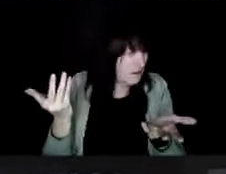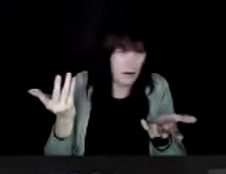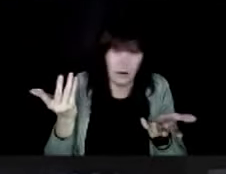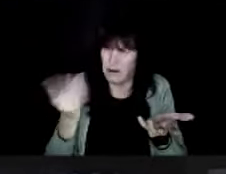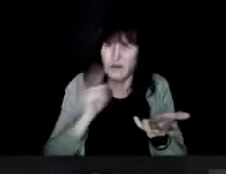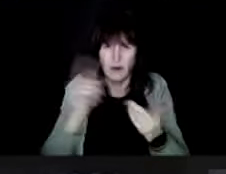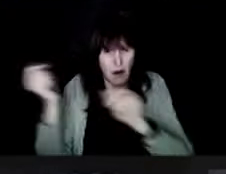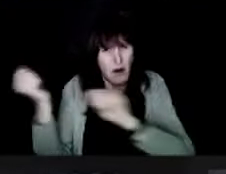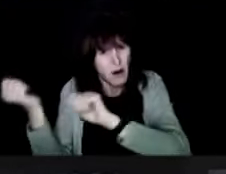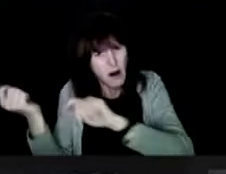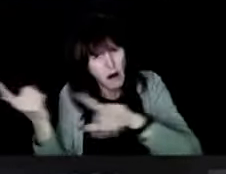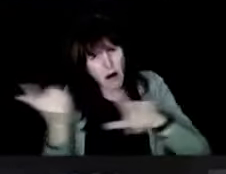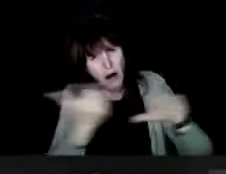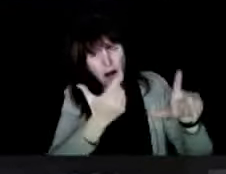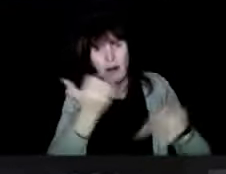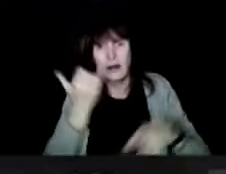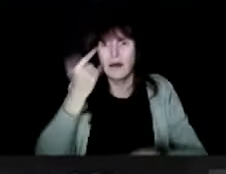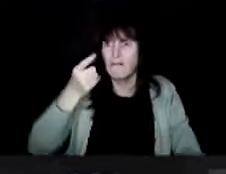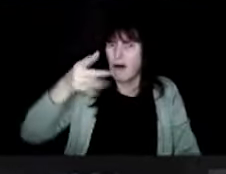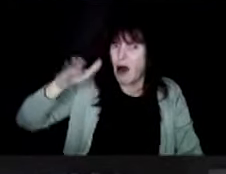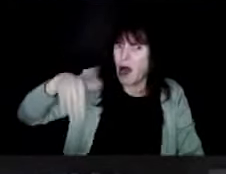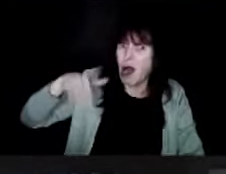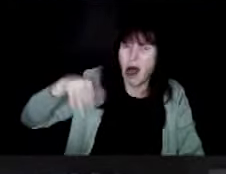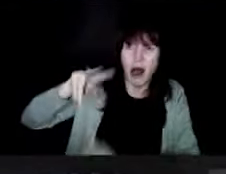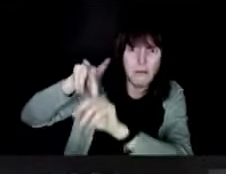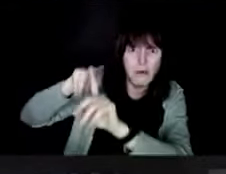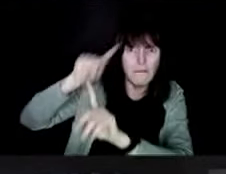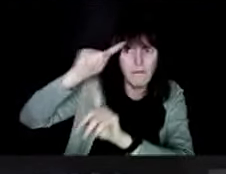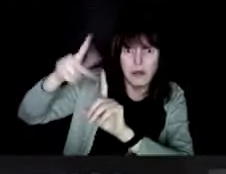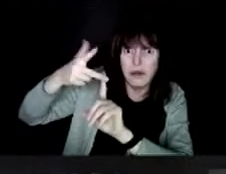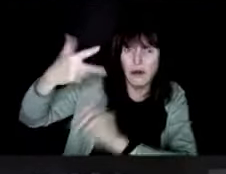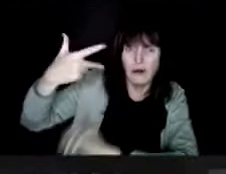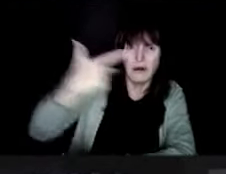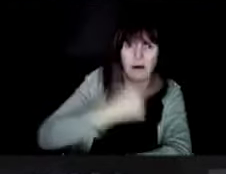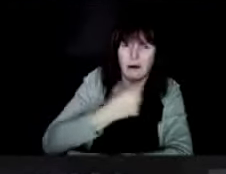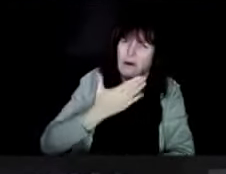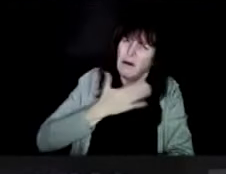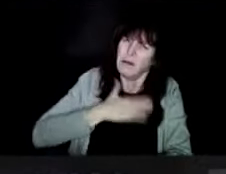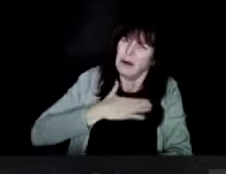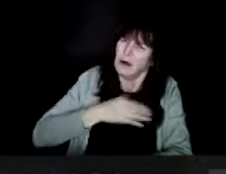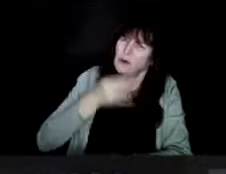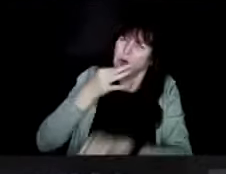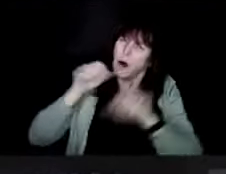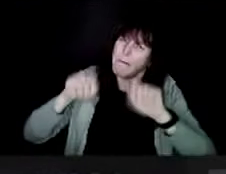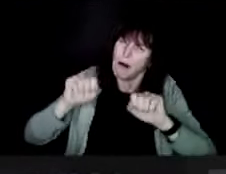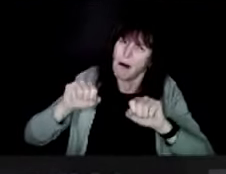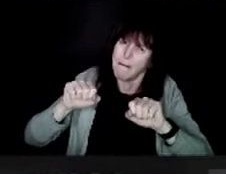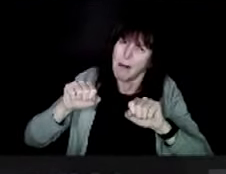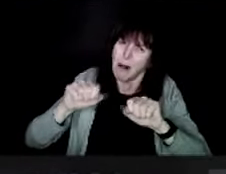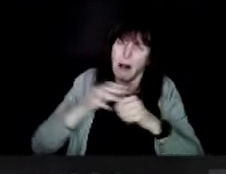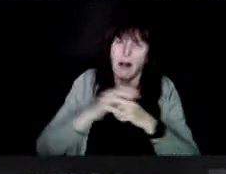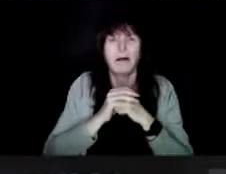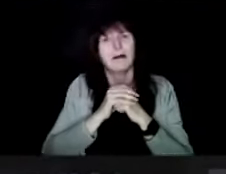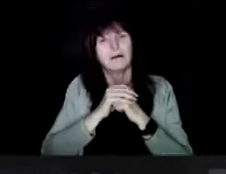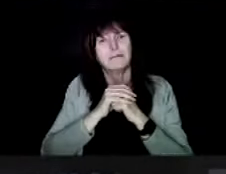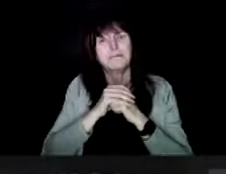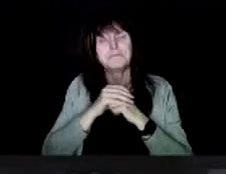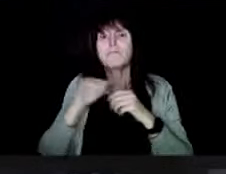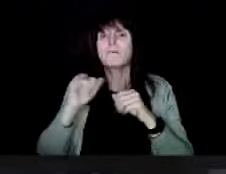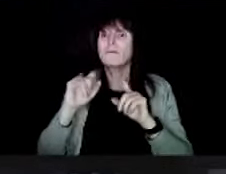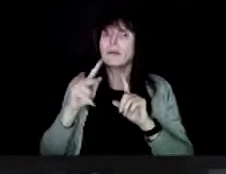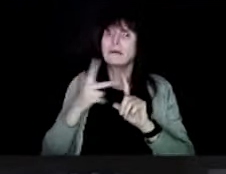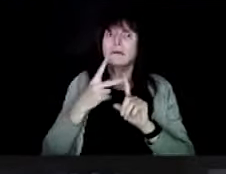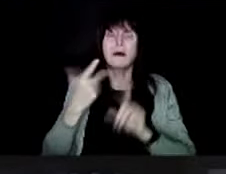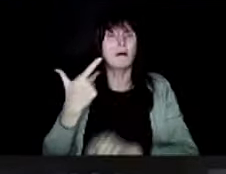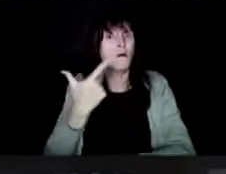so as soon as possible. 84 days after your last dose makes you eligible. And if there